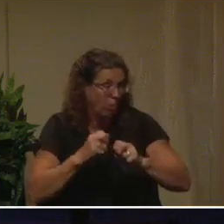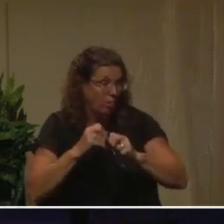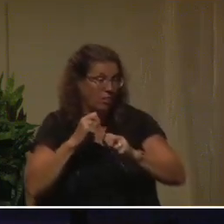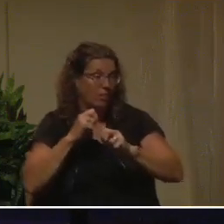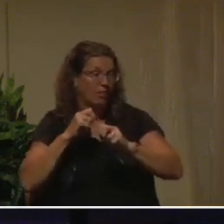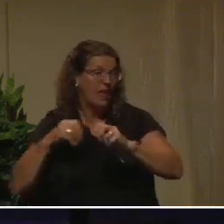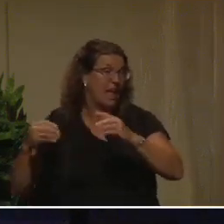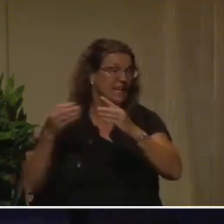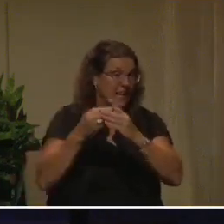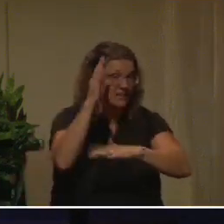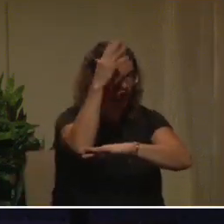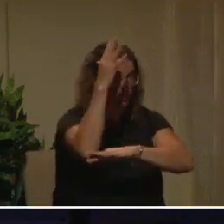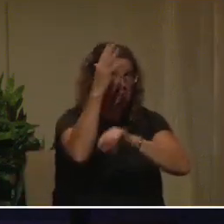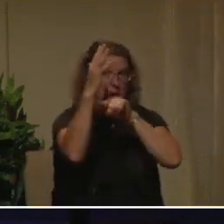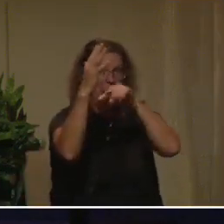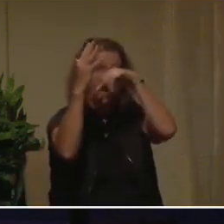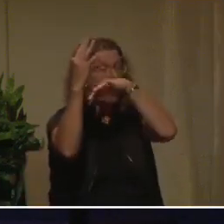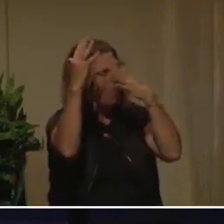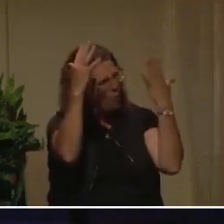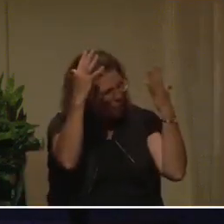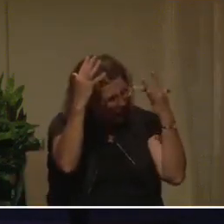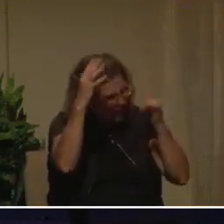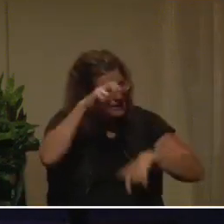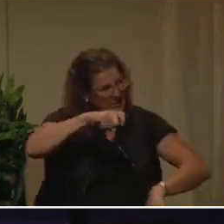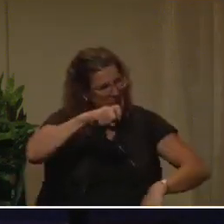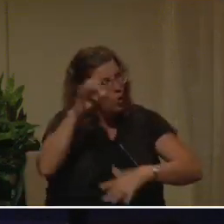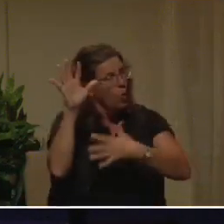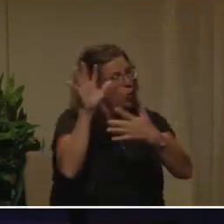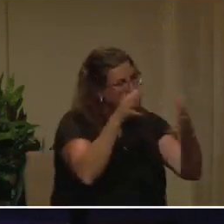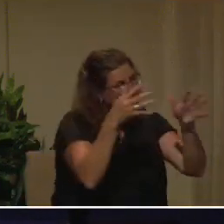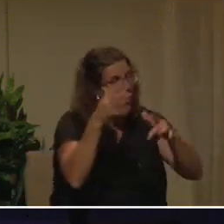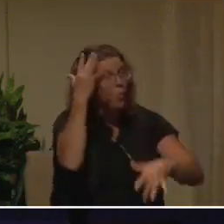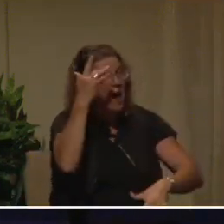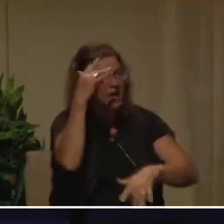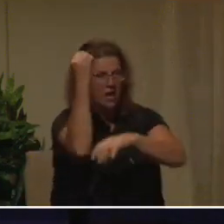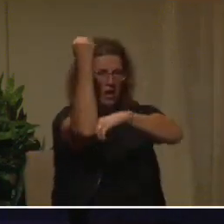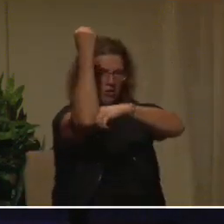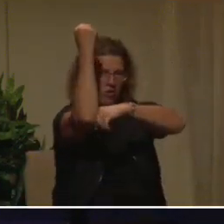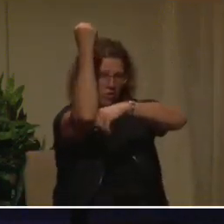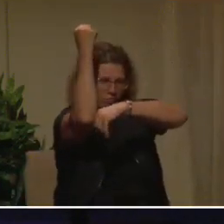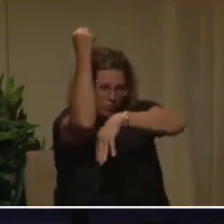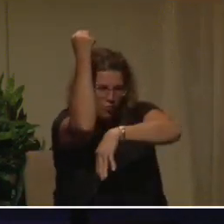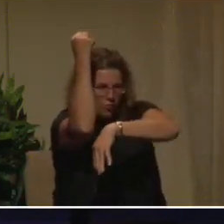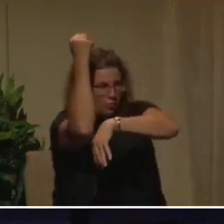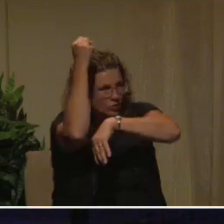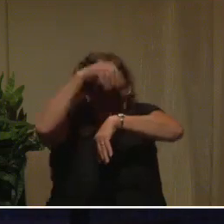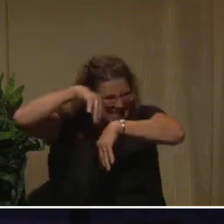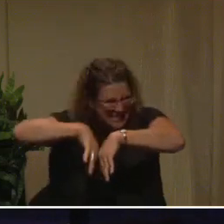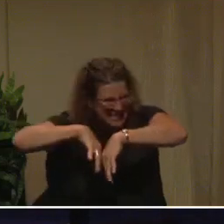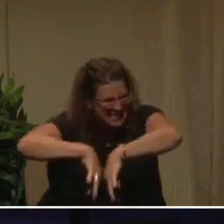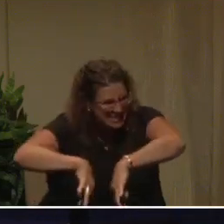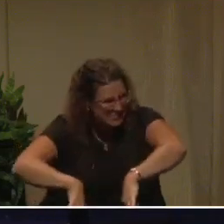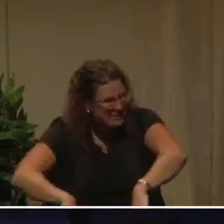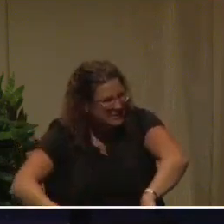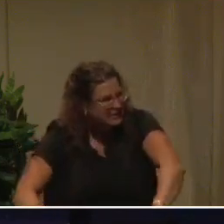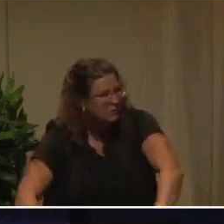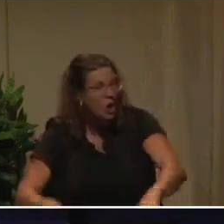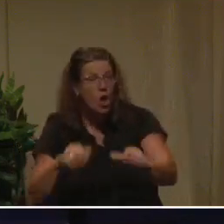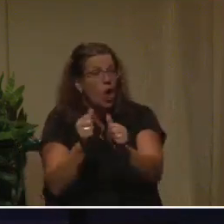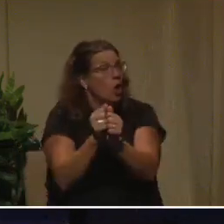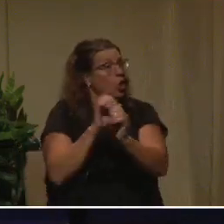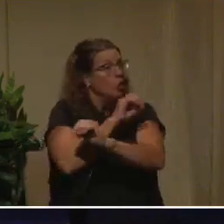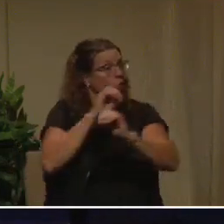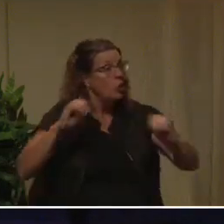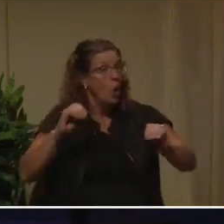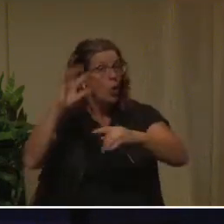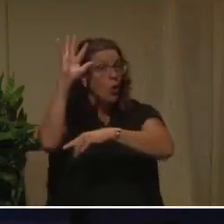how their roots grow deep. And without the wind, they just can't even support